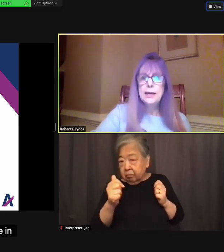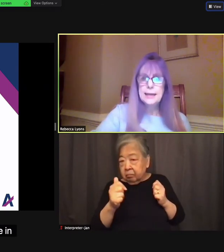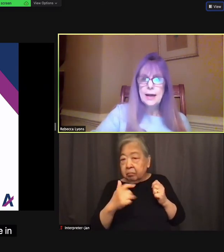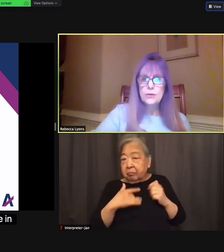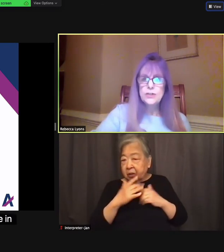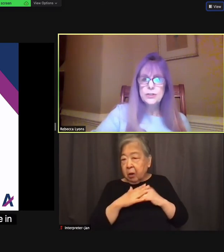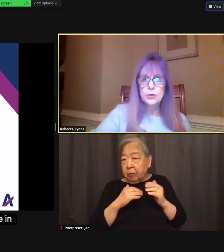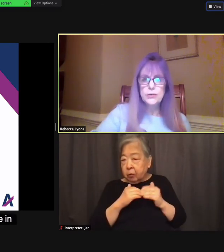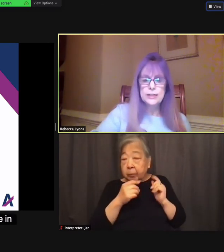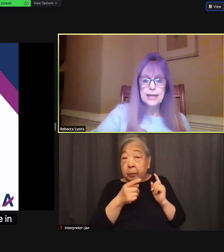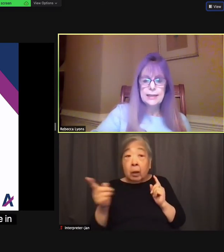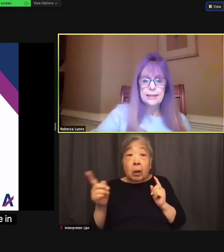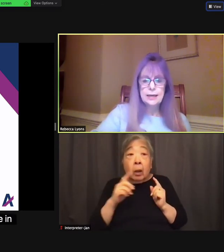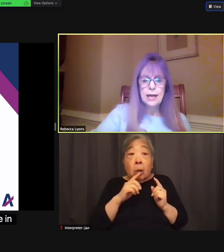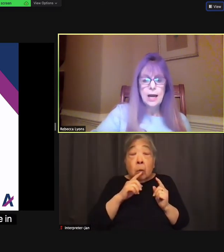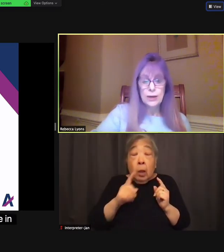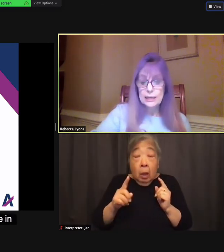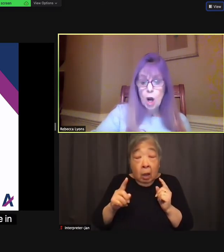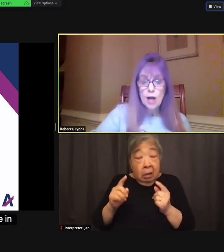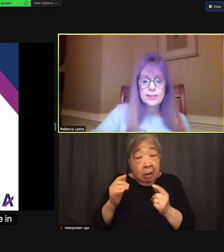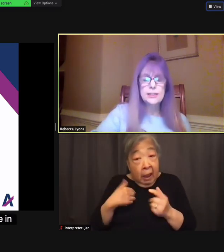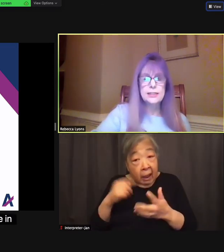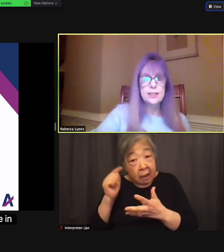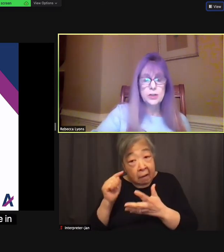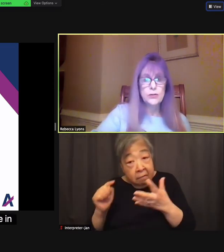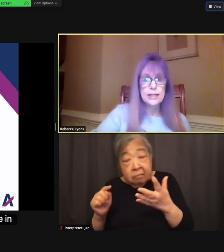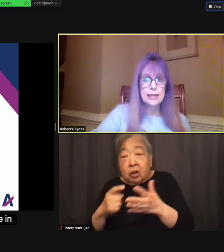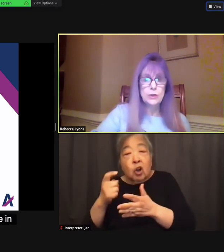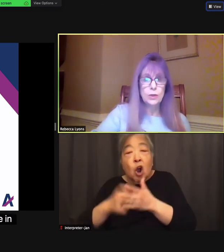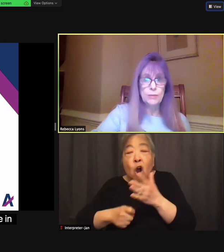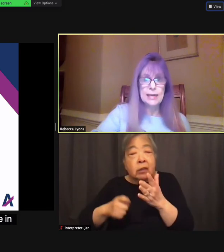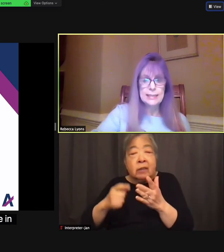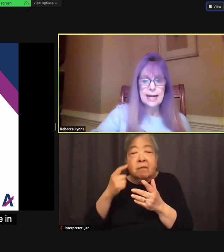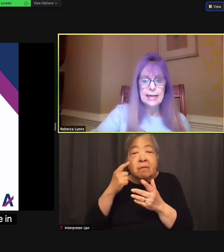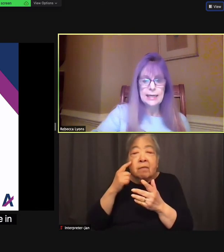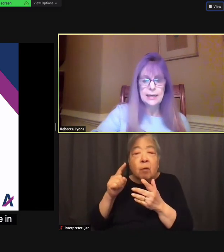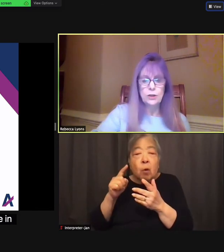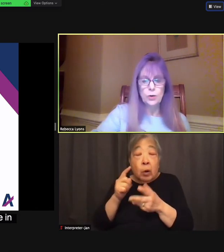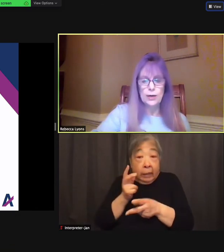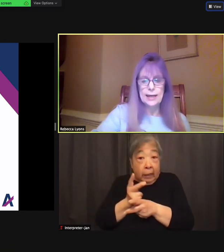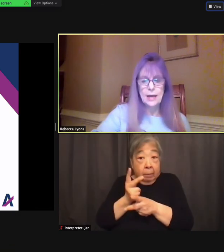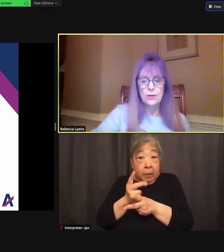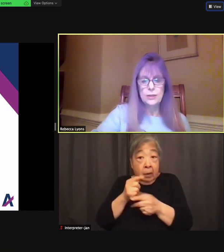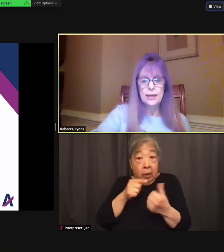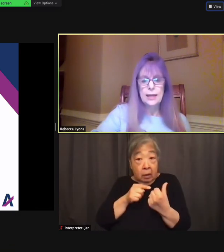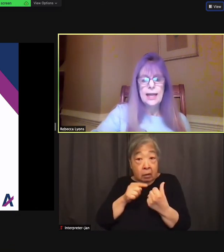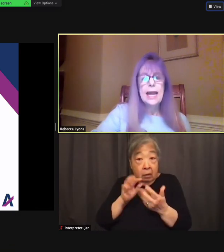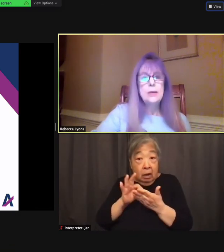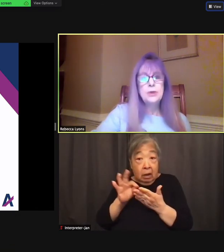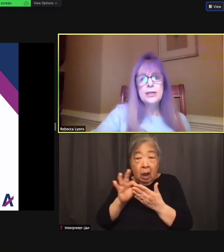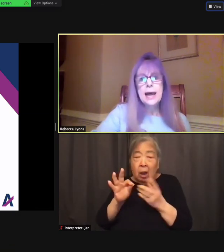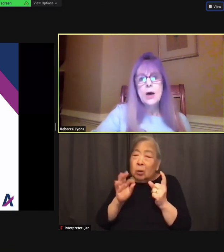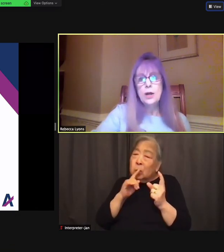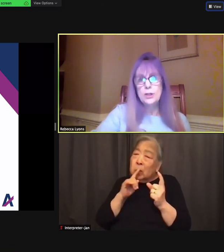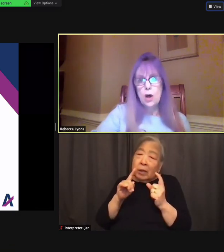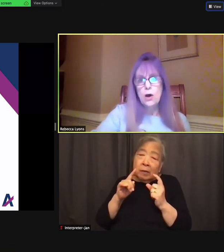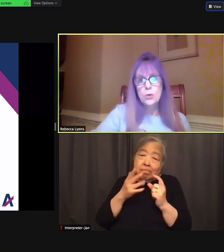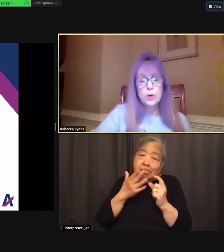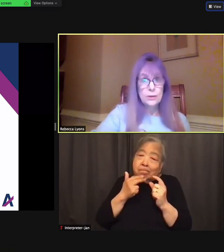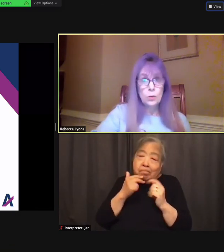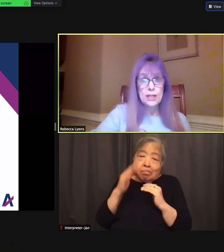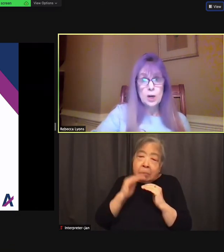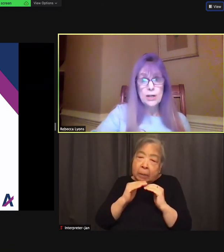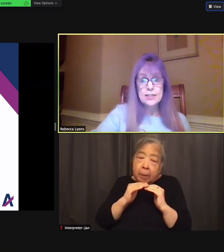minimal accounts associated, costs associated with maintaining your account. ABLEnow,